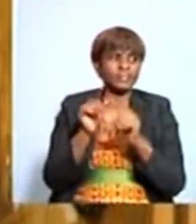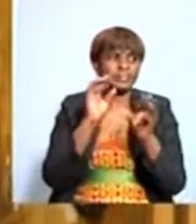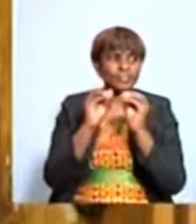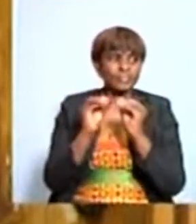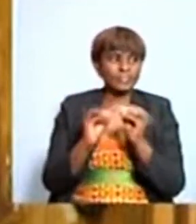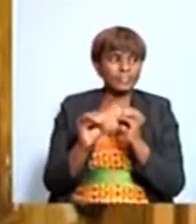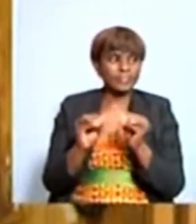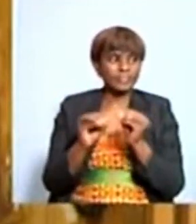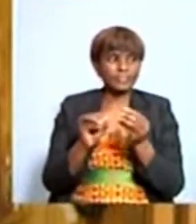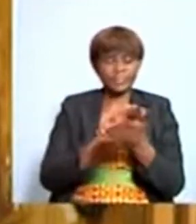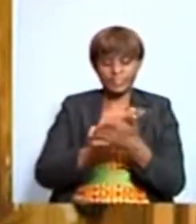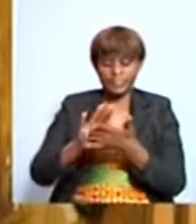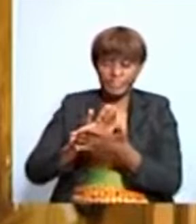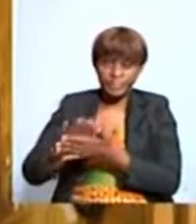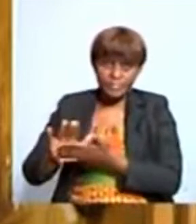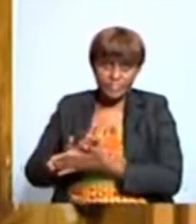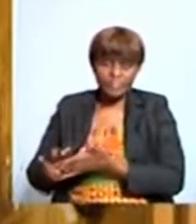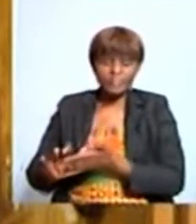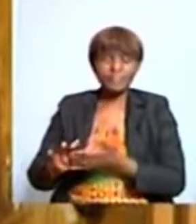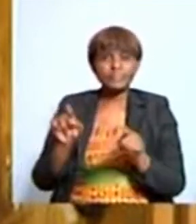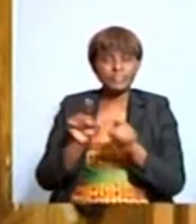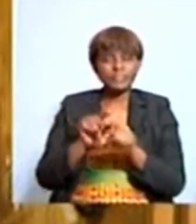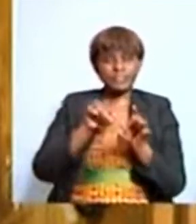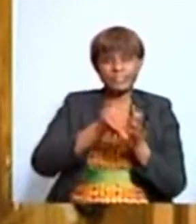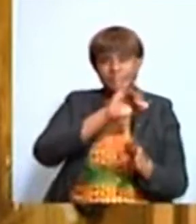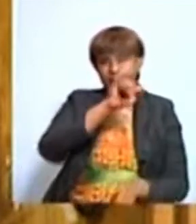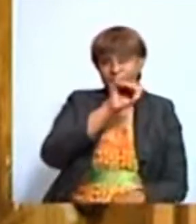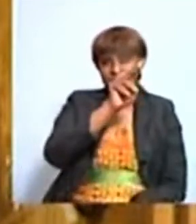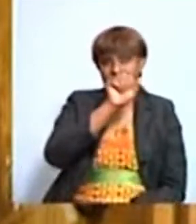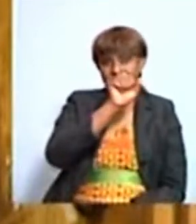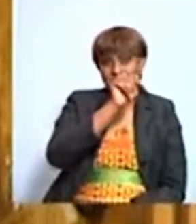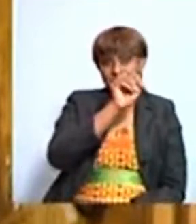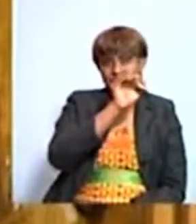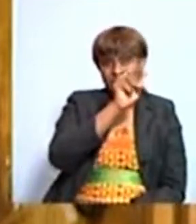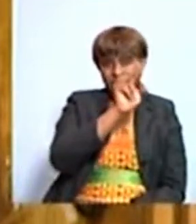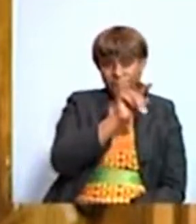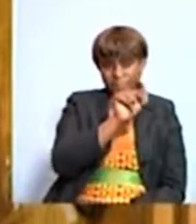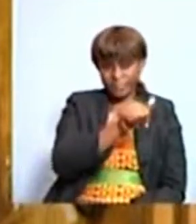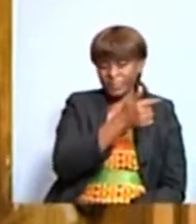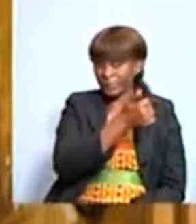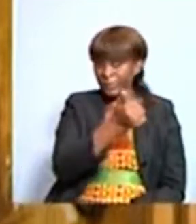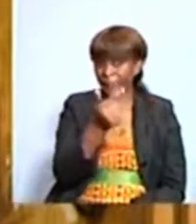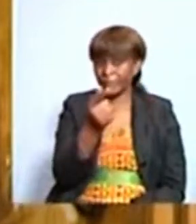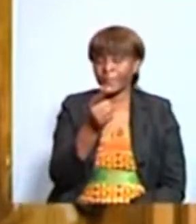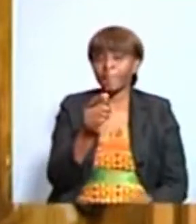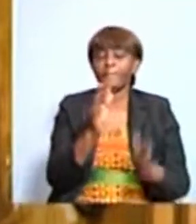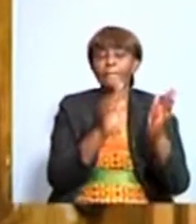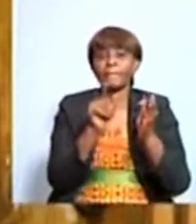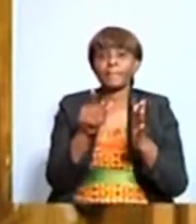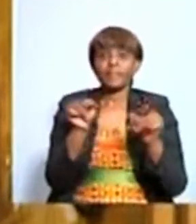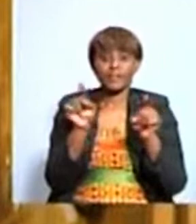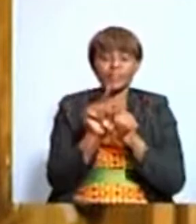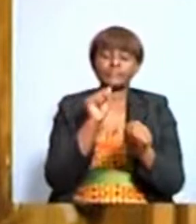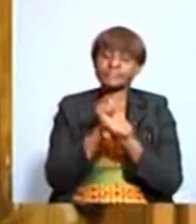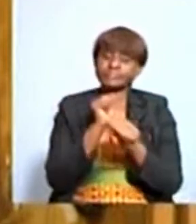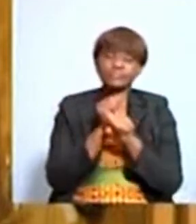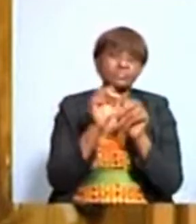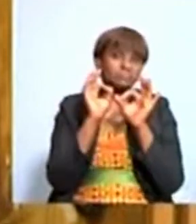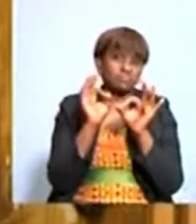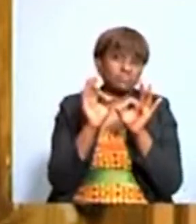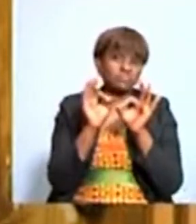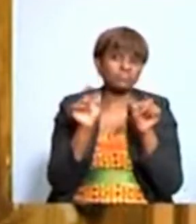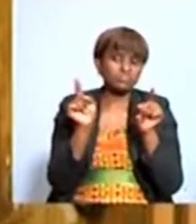rehabilitate the sewerage system in Justin Kabe ward because the existing sewerage system is functional